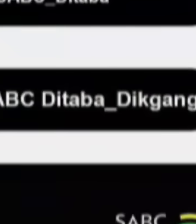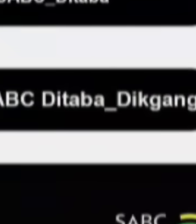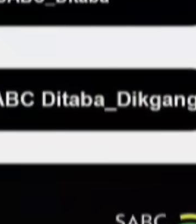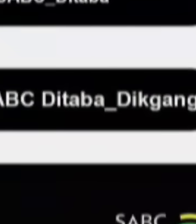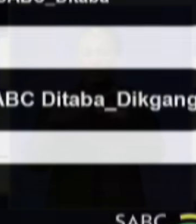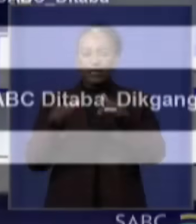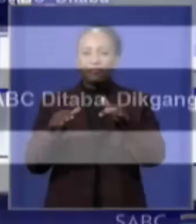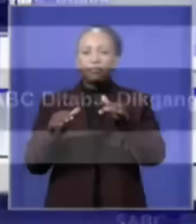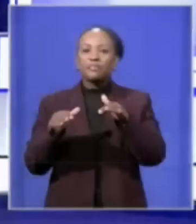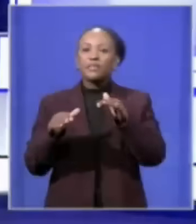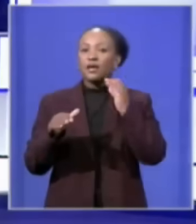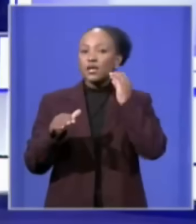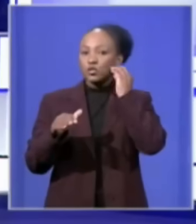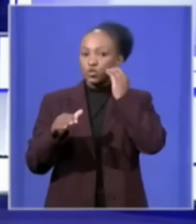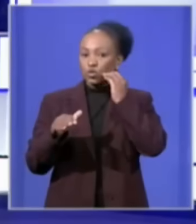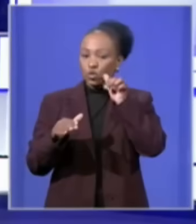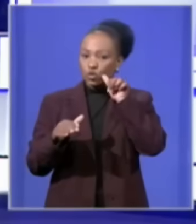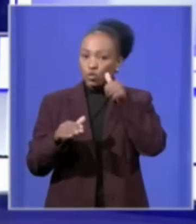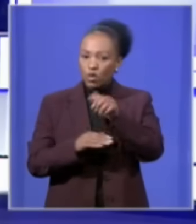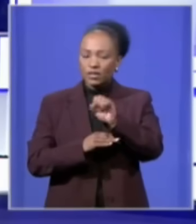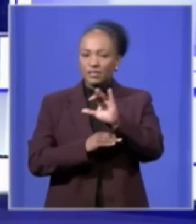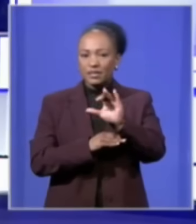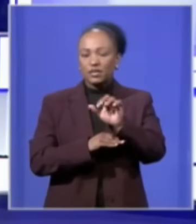ba tla lesolela tšona go sasa ka iri ya 6 mo go